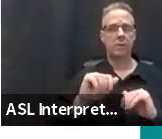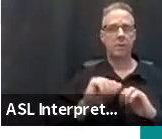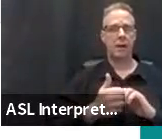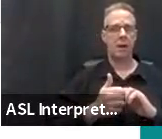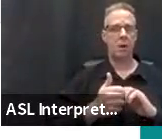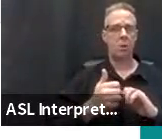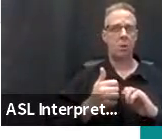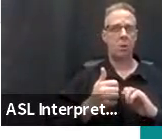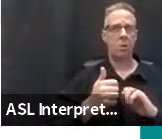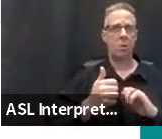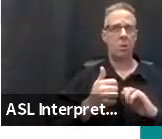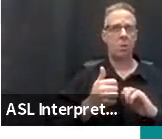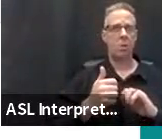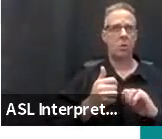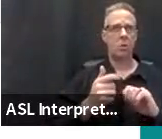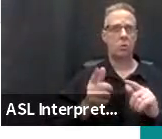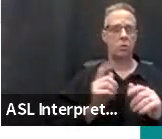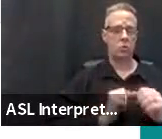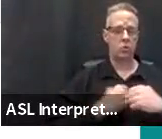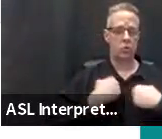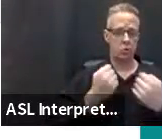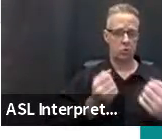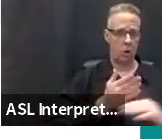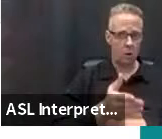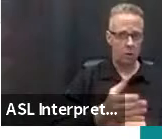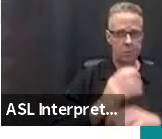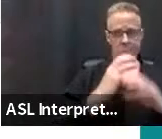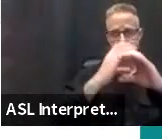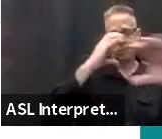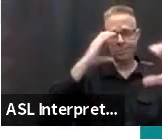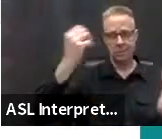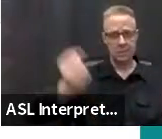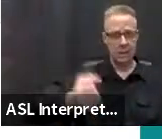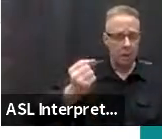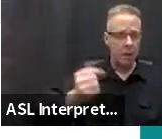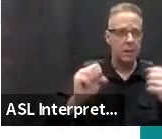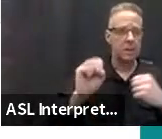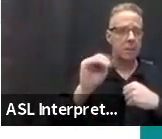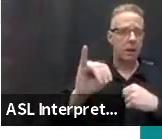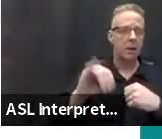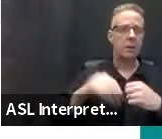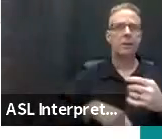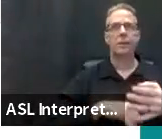to vehicles and big semis and